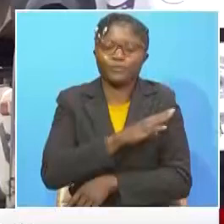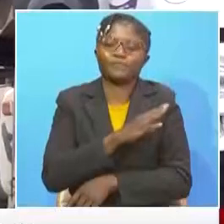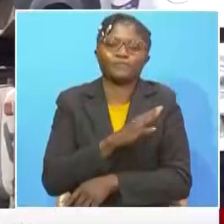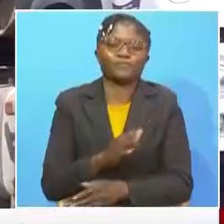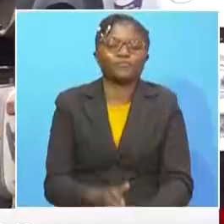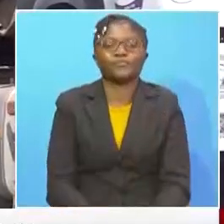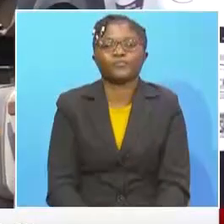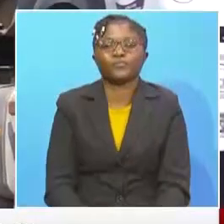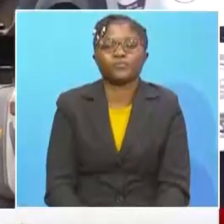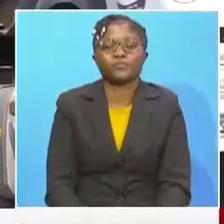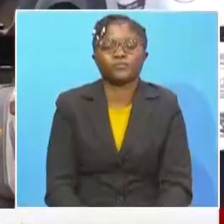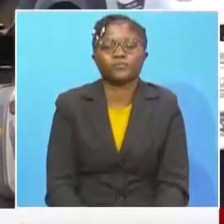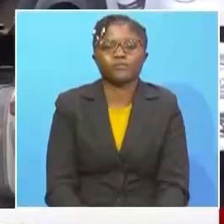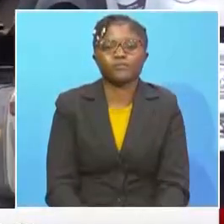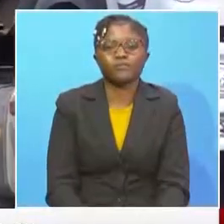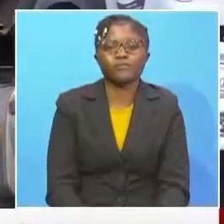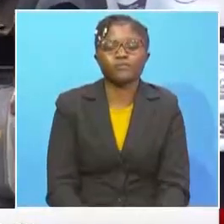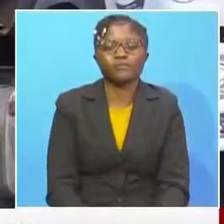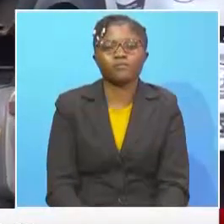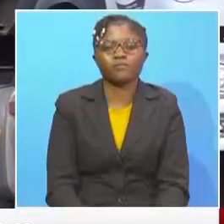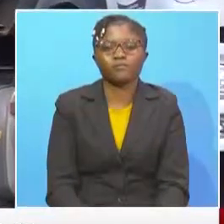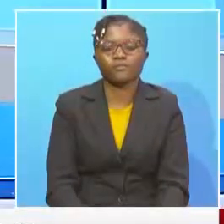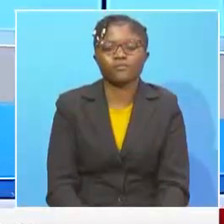for Zanis News in Lusaka.